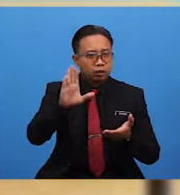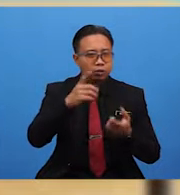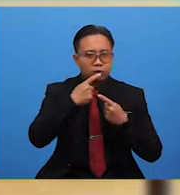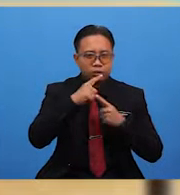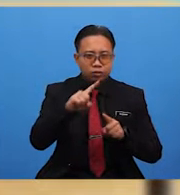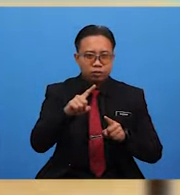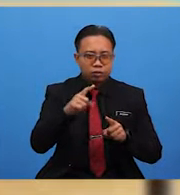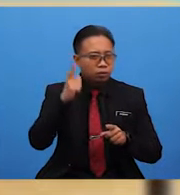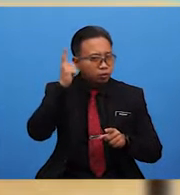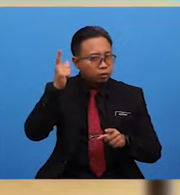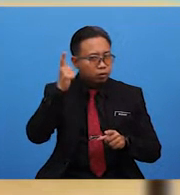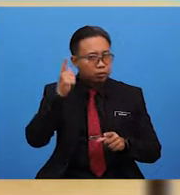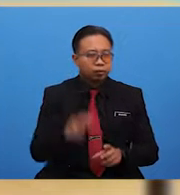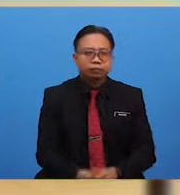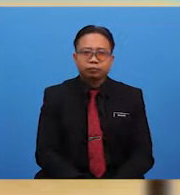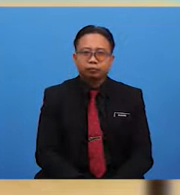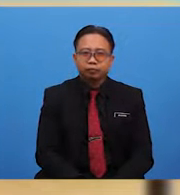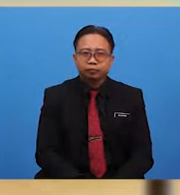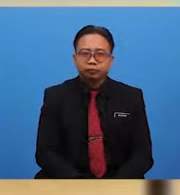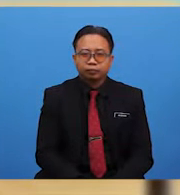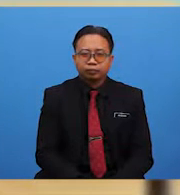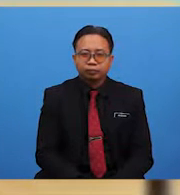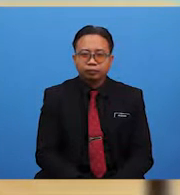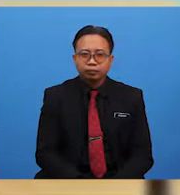answers as you listen.